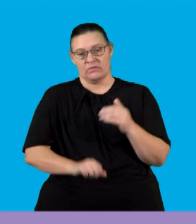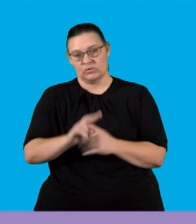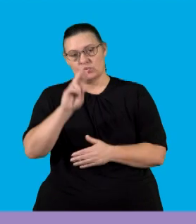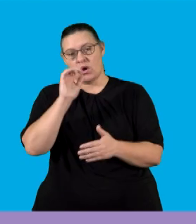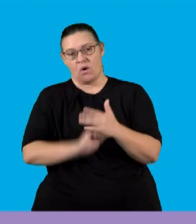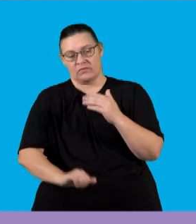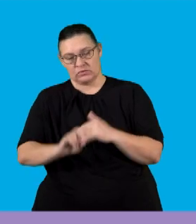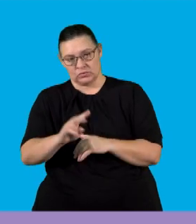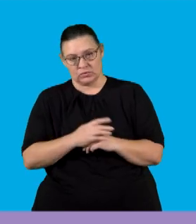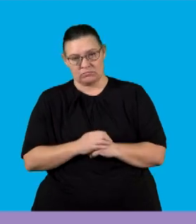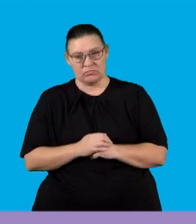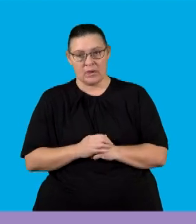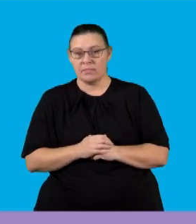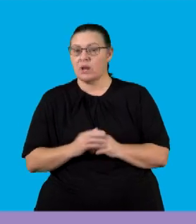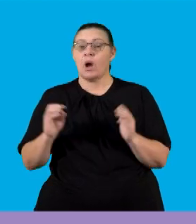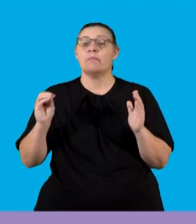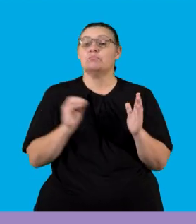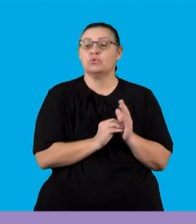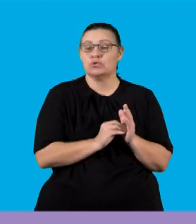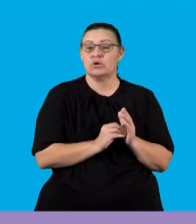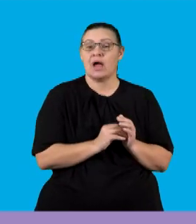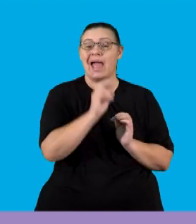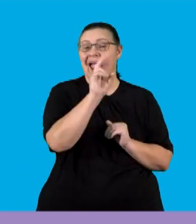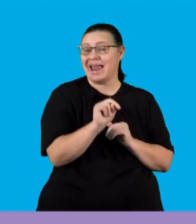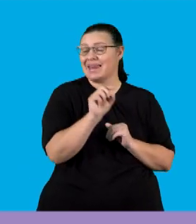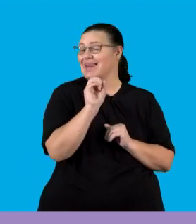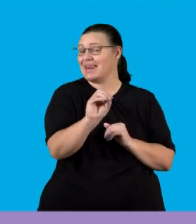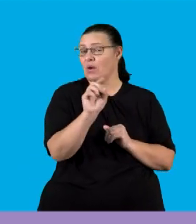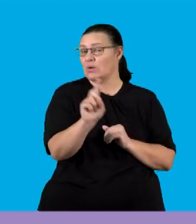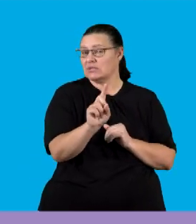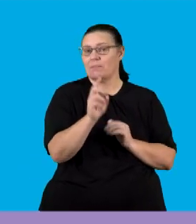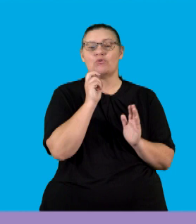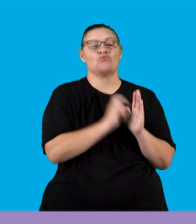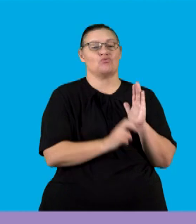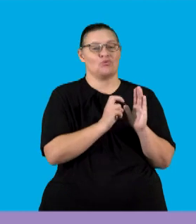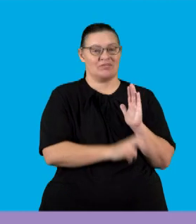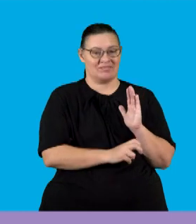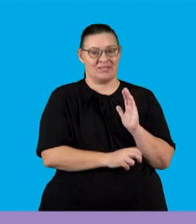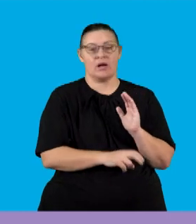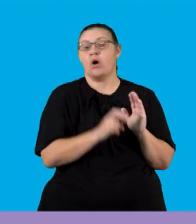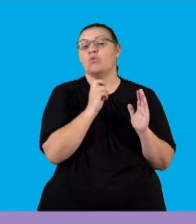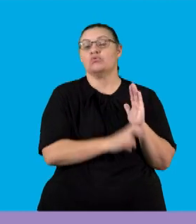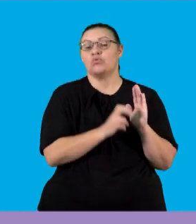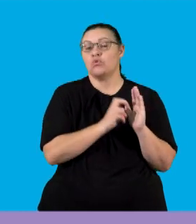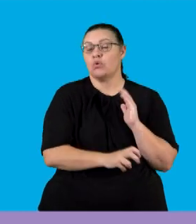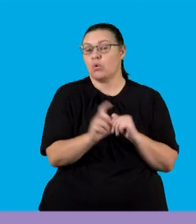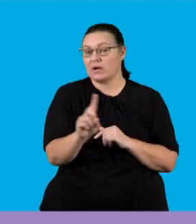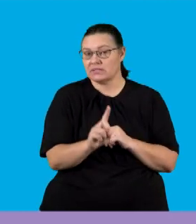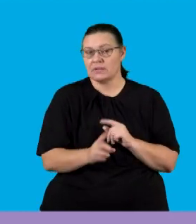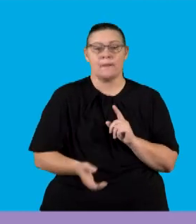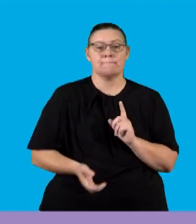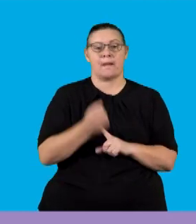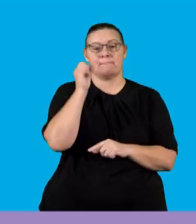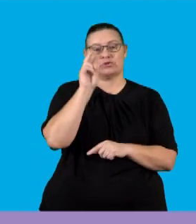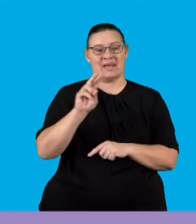rule is going to help us to find the 20th term. So let us find that rule. Now, we know that the rule is a